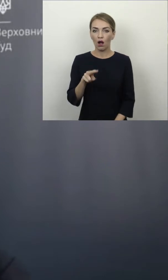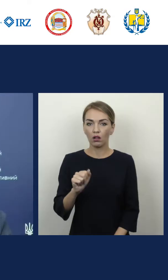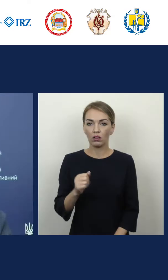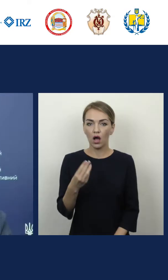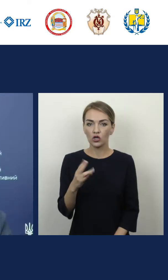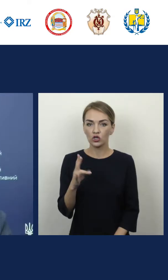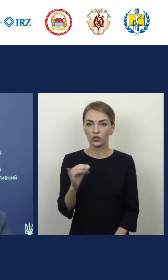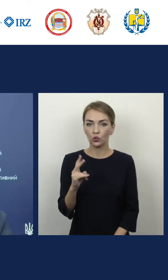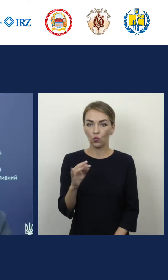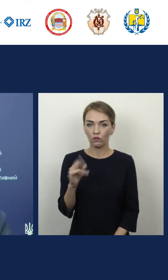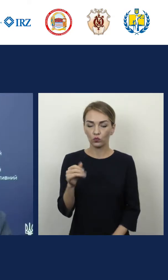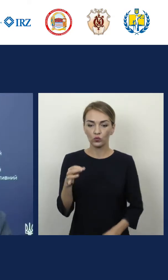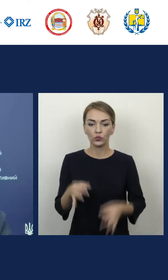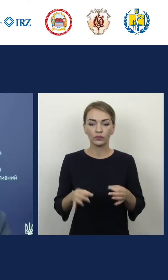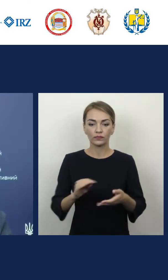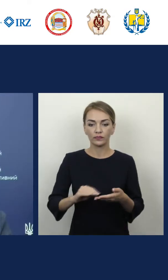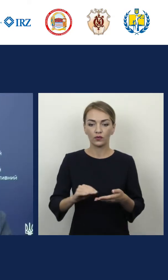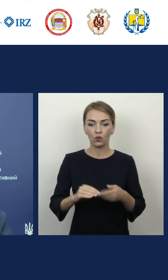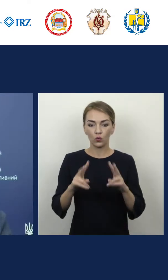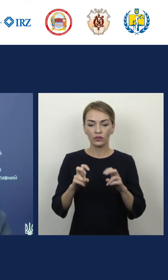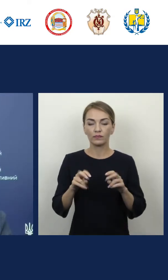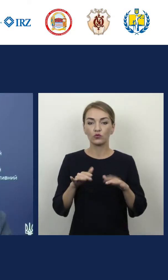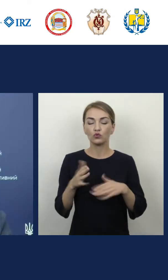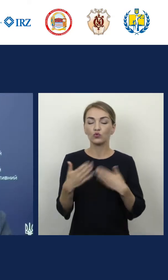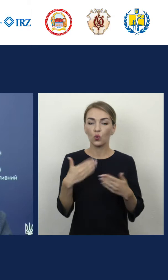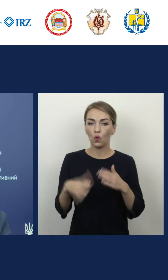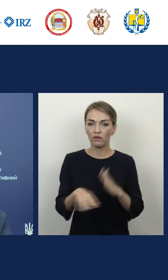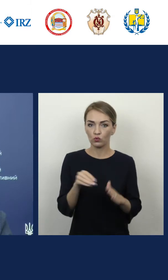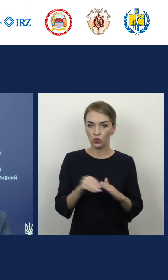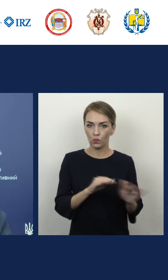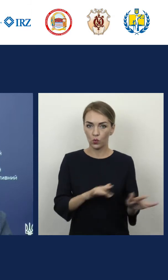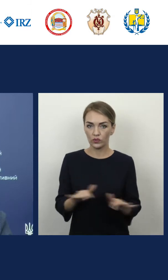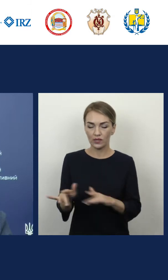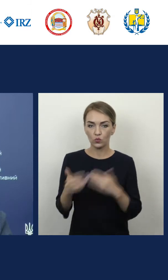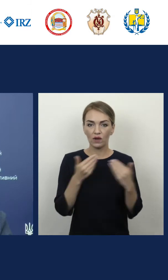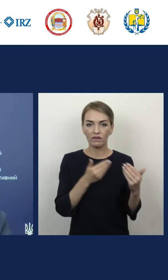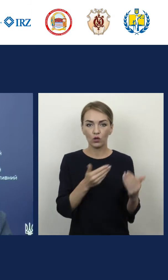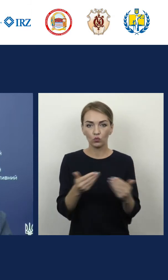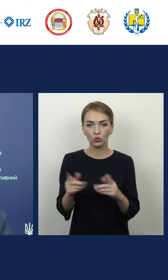Halina Kalashnikova, the Justice